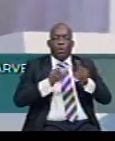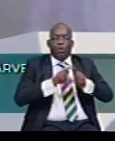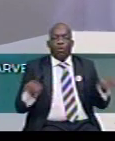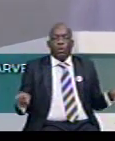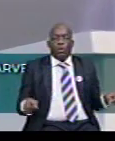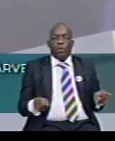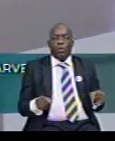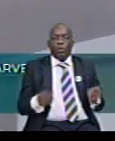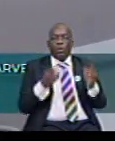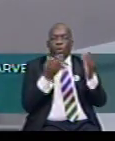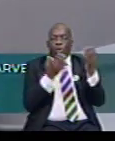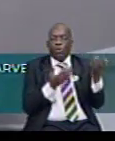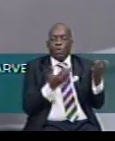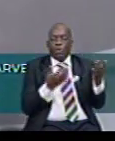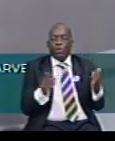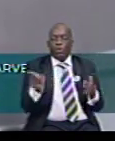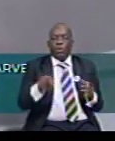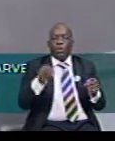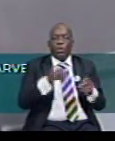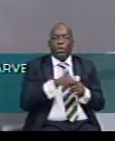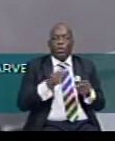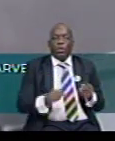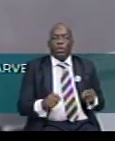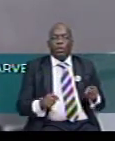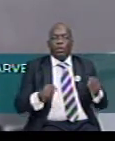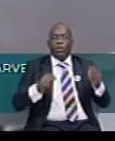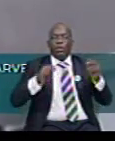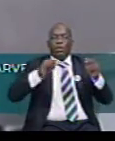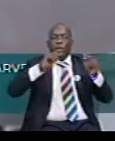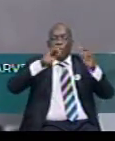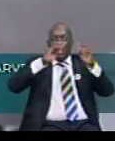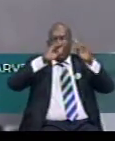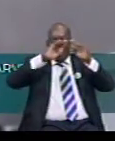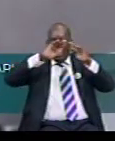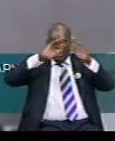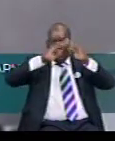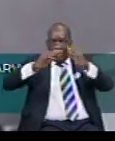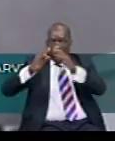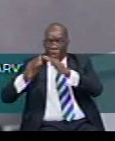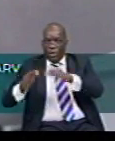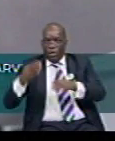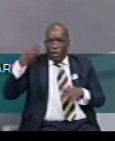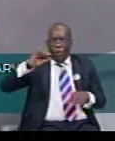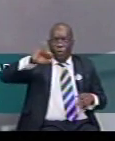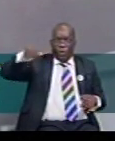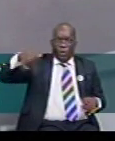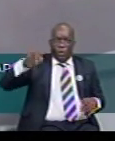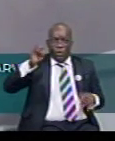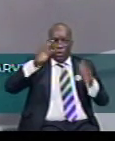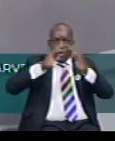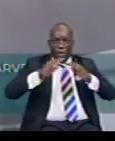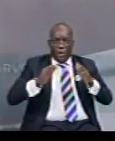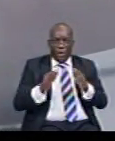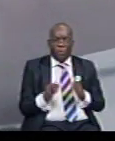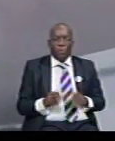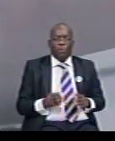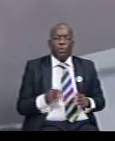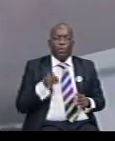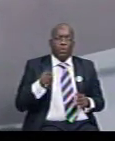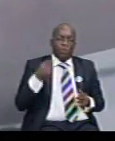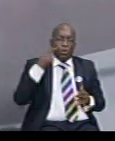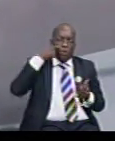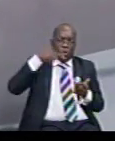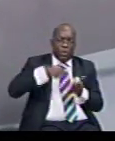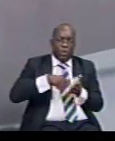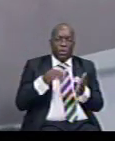tarry ye in the city of Jerusalem. Have you noticed that? It's